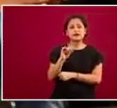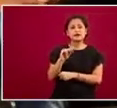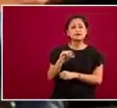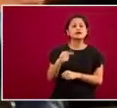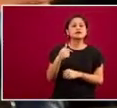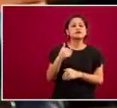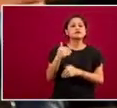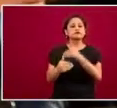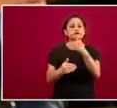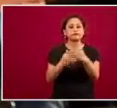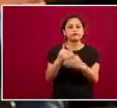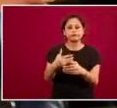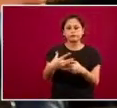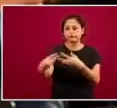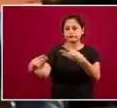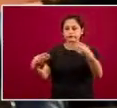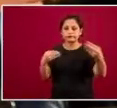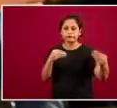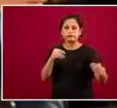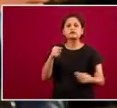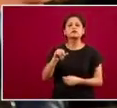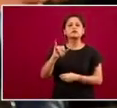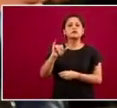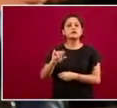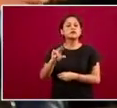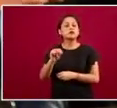what is the incidence rate?